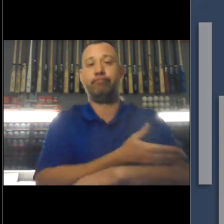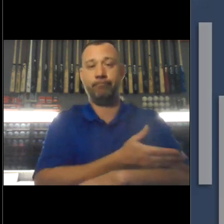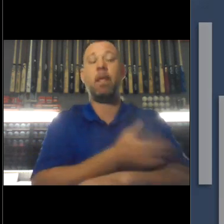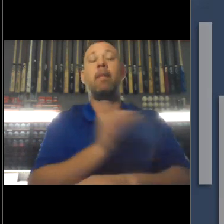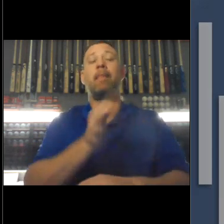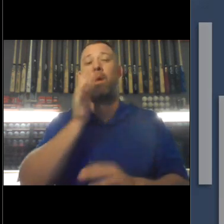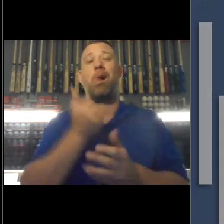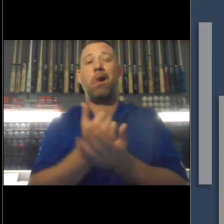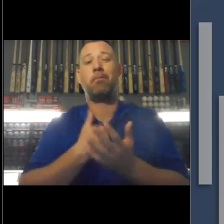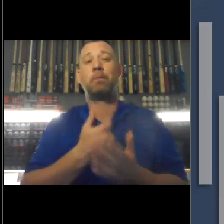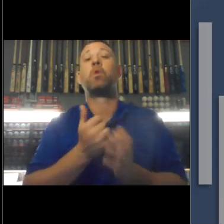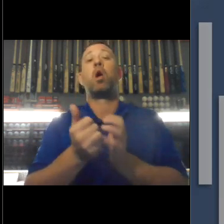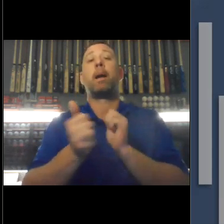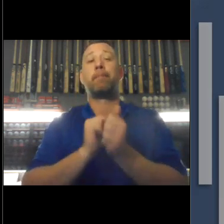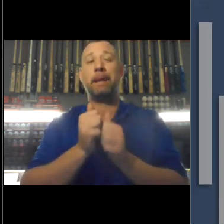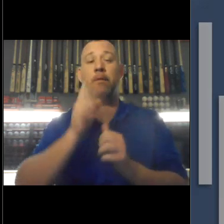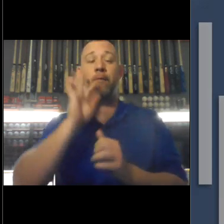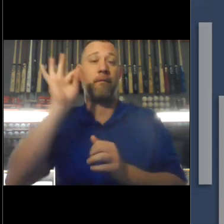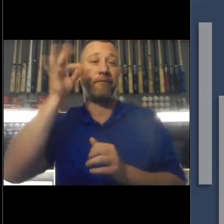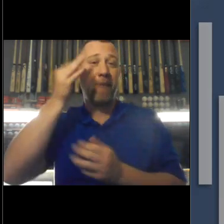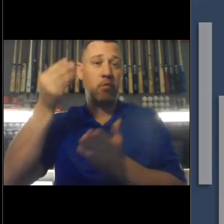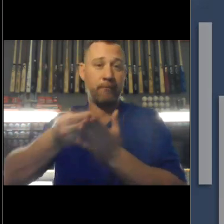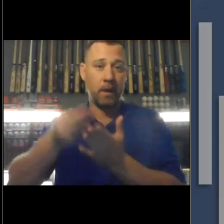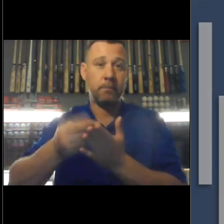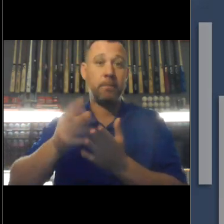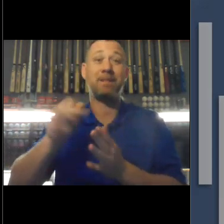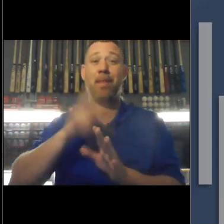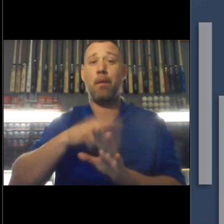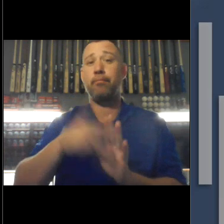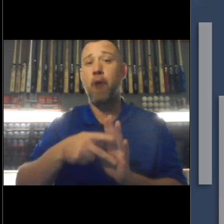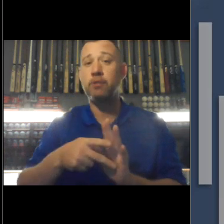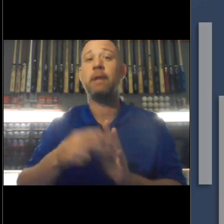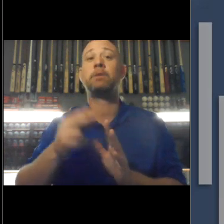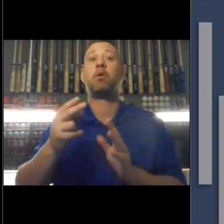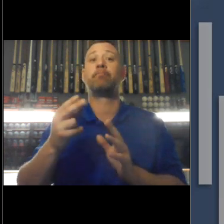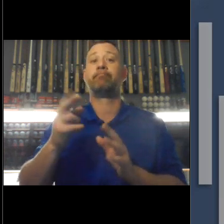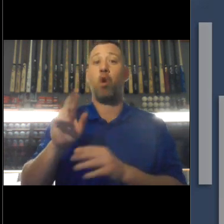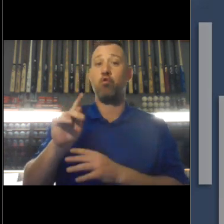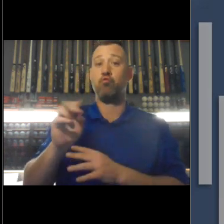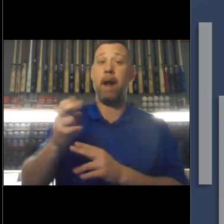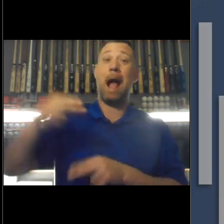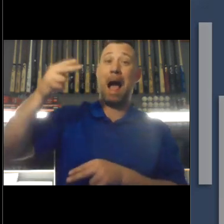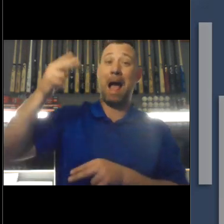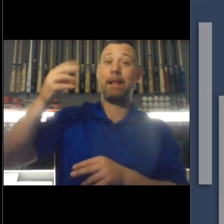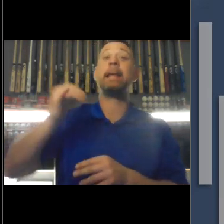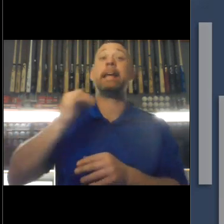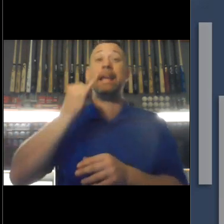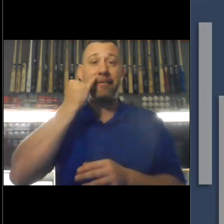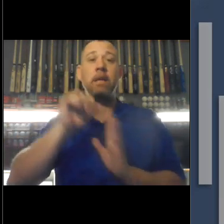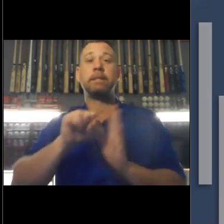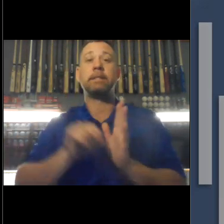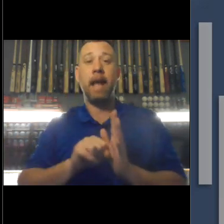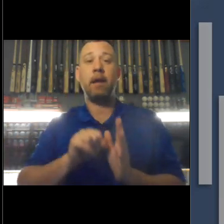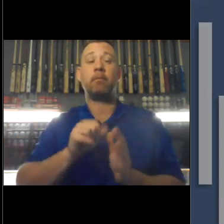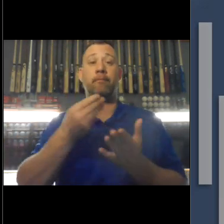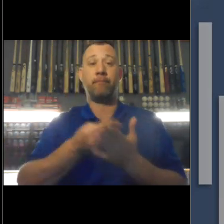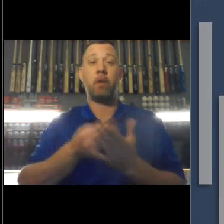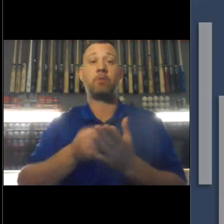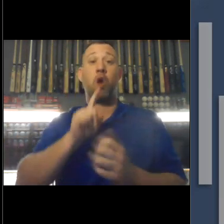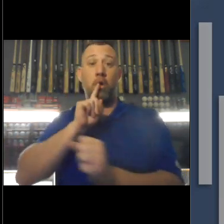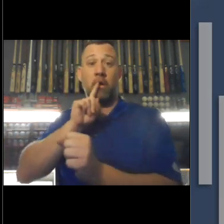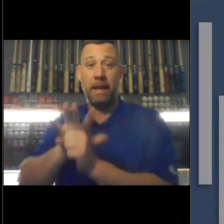the federal infra program because that program rates projects more highly if state funds are committed to them.